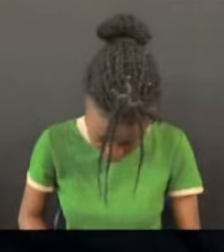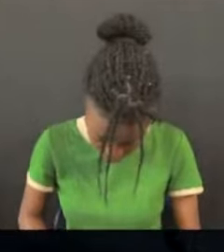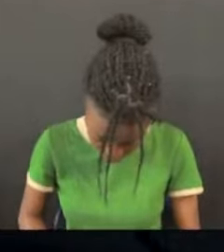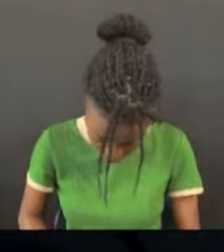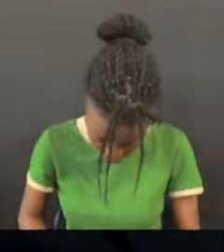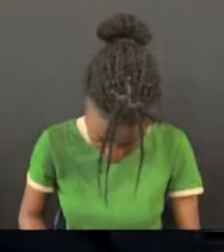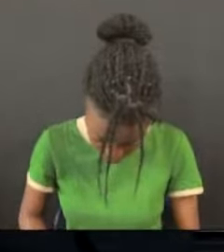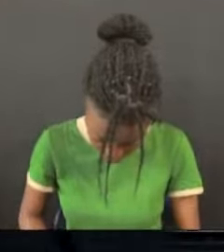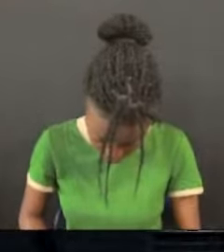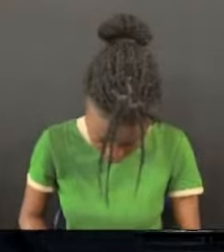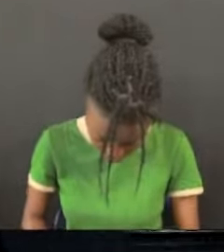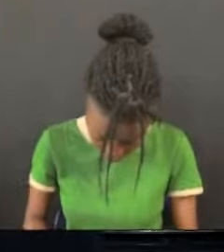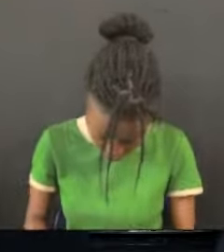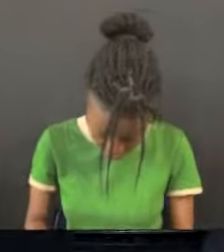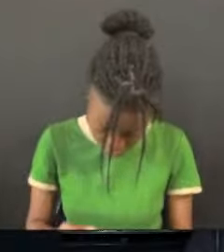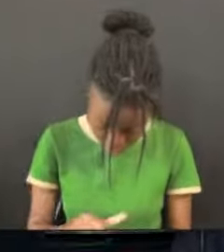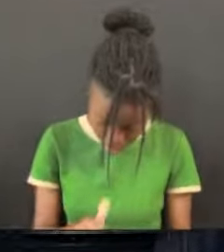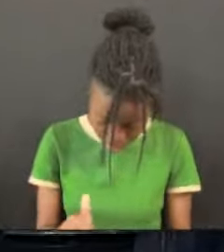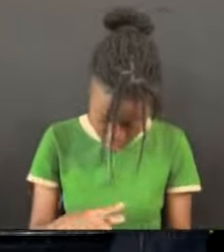I.